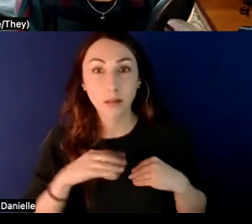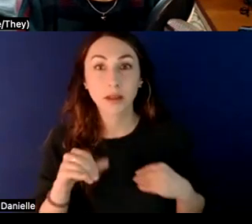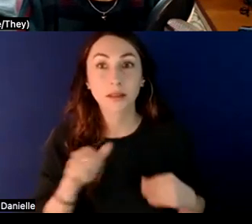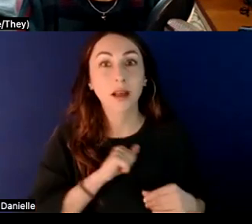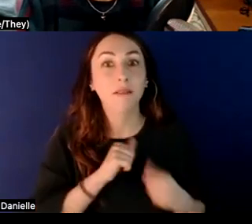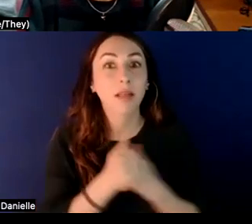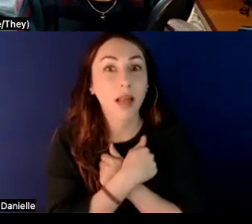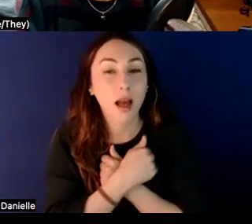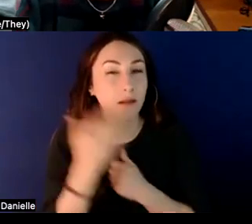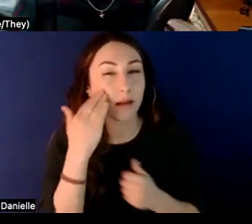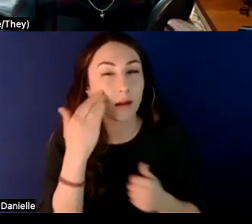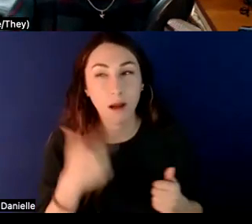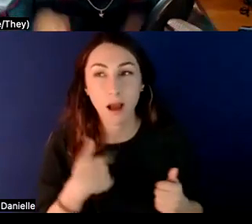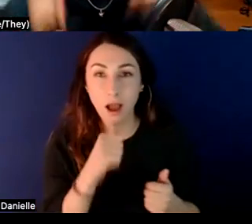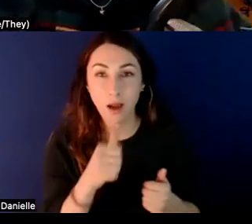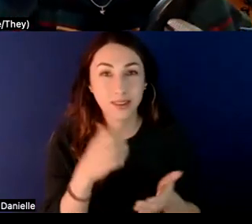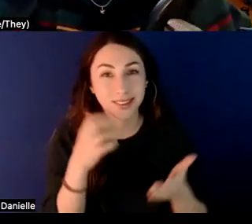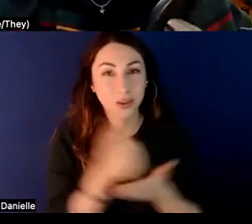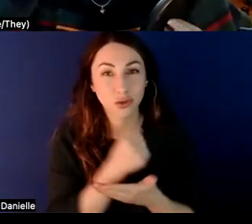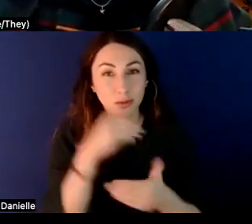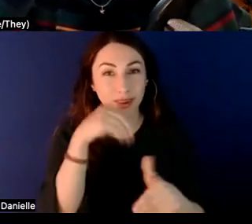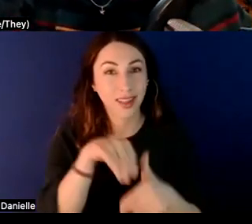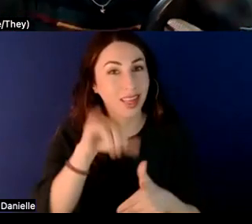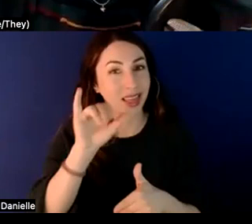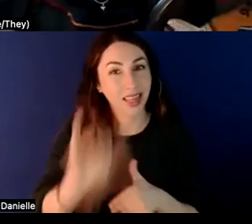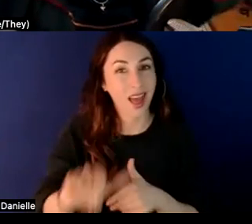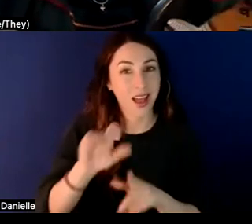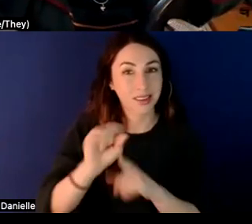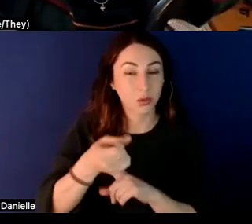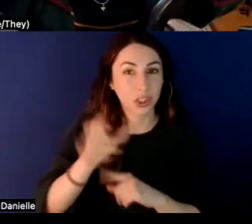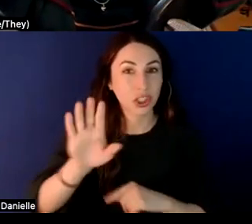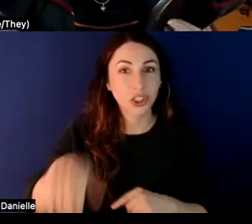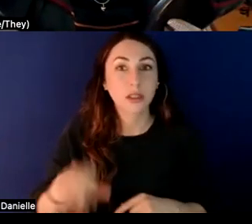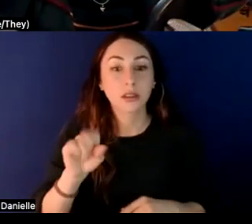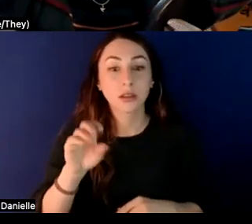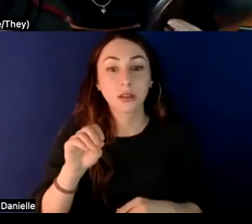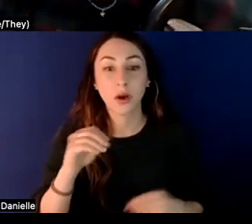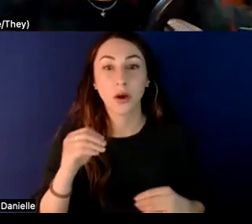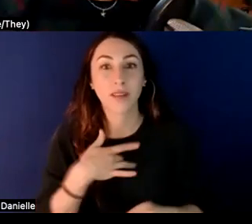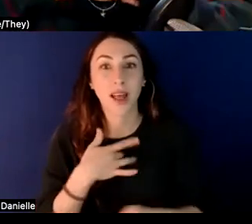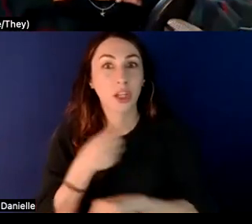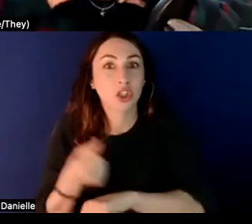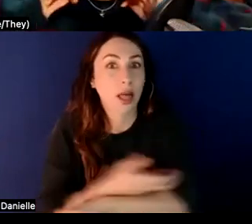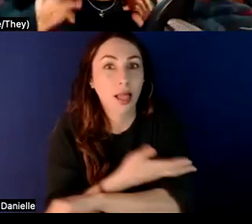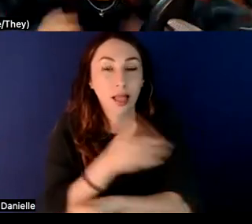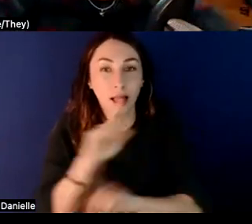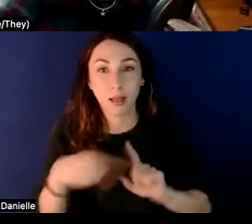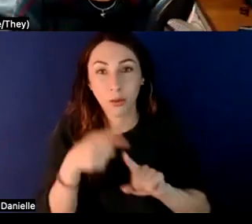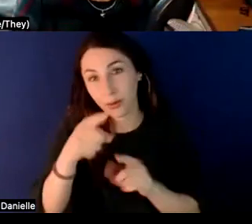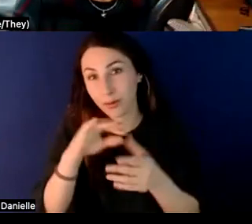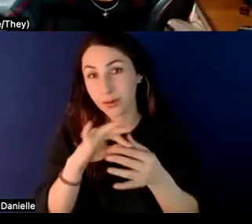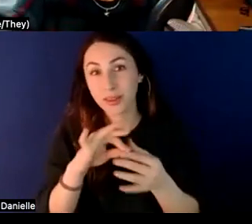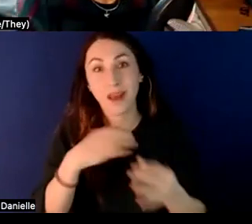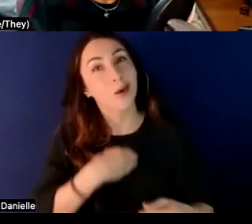don't deserve to be in those situations. And so it really gave me chills when you said that was the thing that you wish you knew